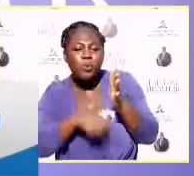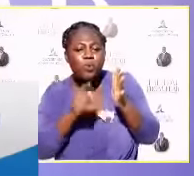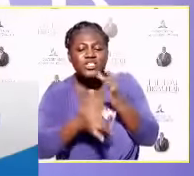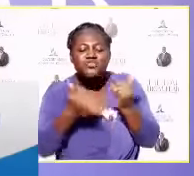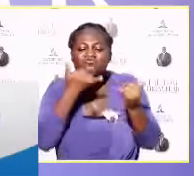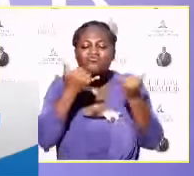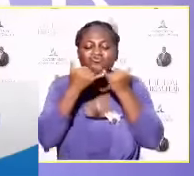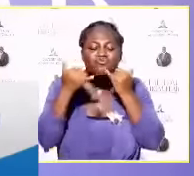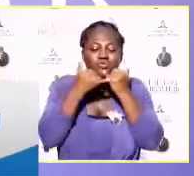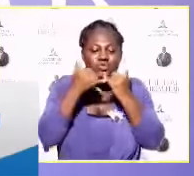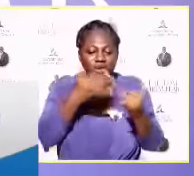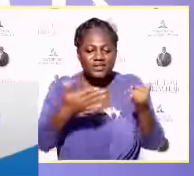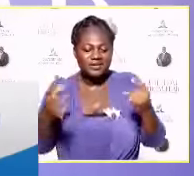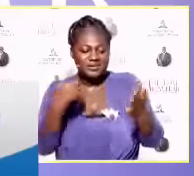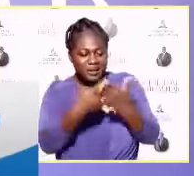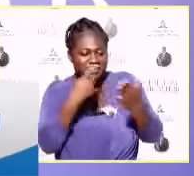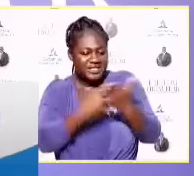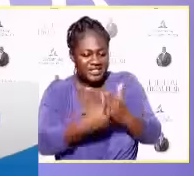lifestyle.